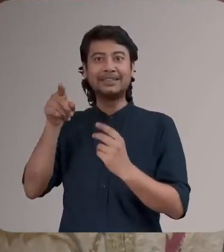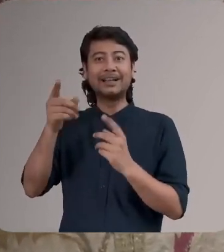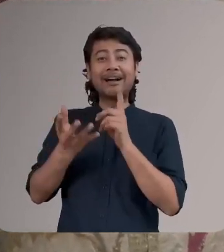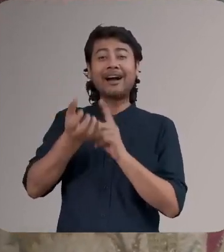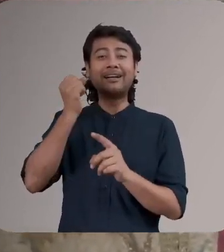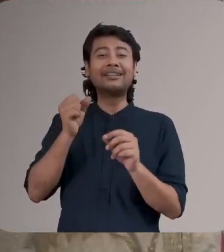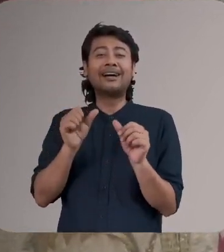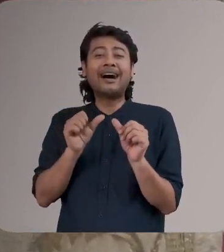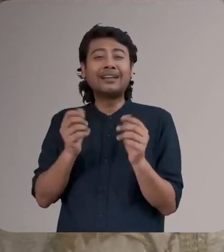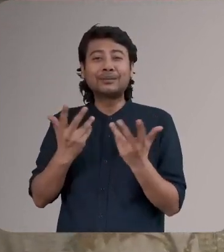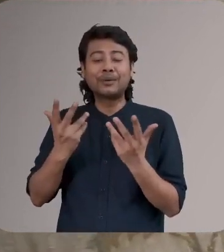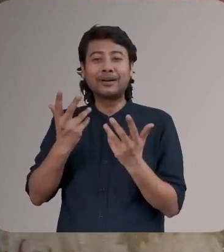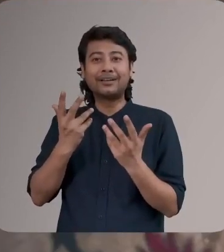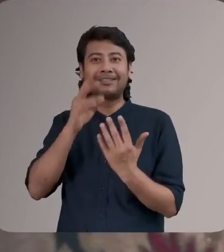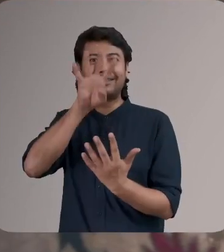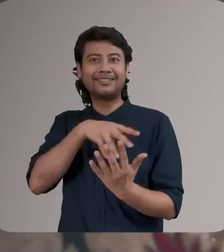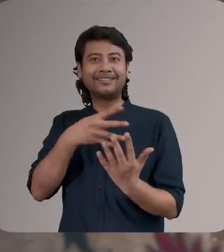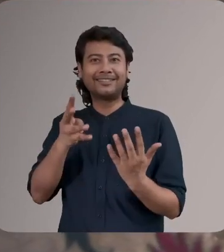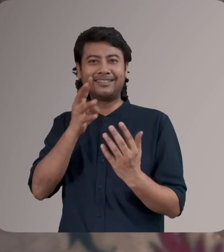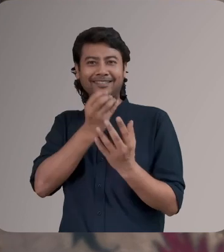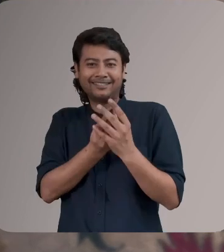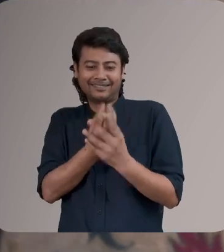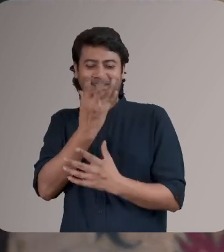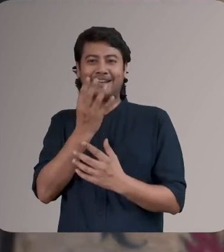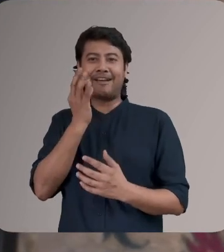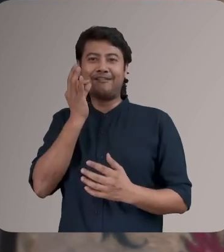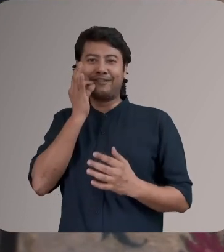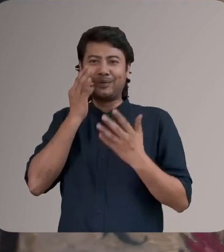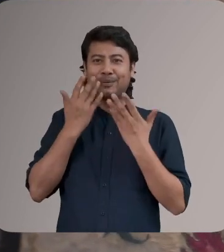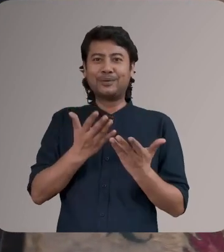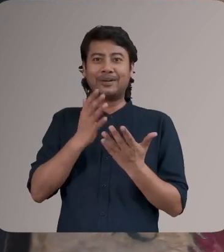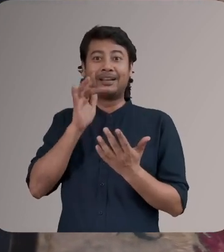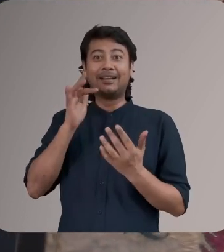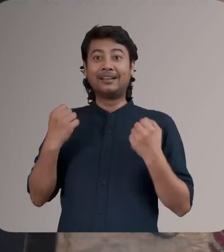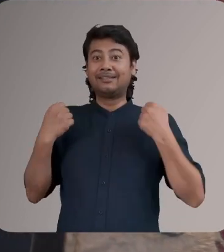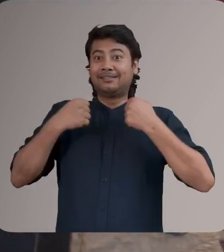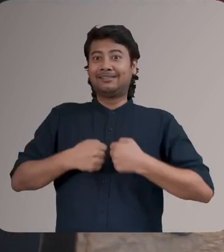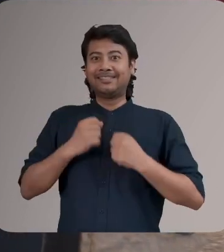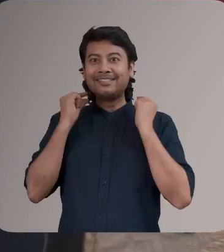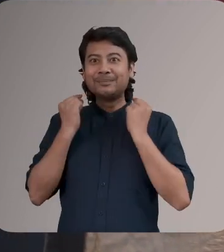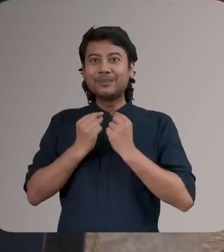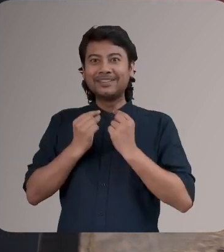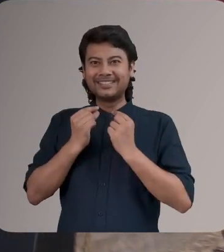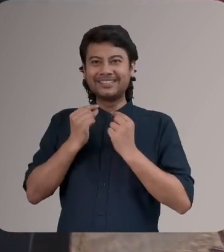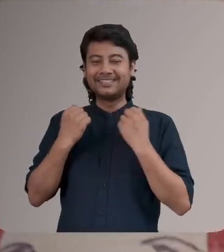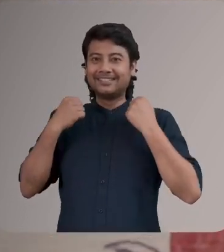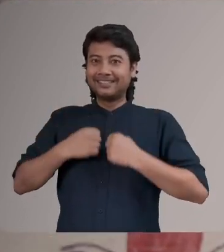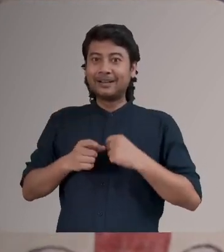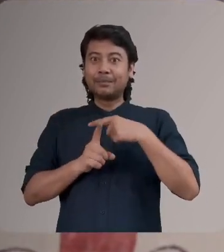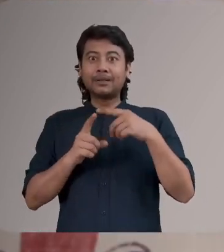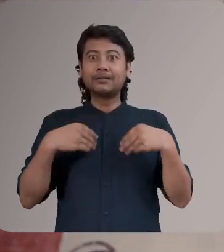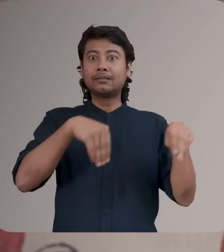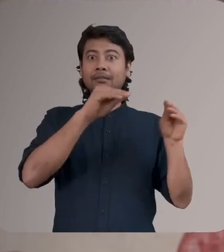answer is pineapples. As you can see, there is a pineapple right there in the center of the chasuble and